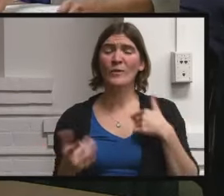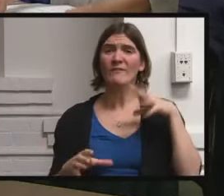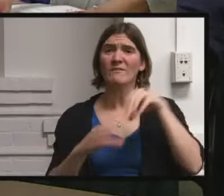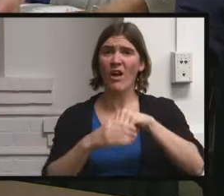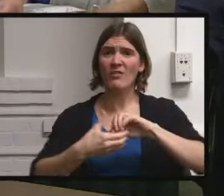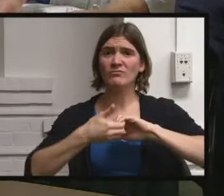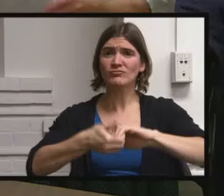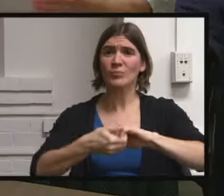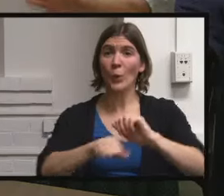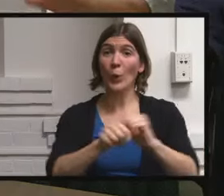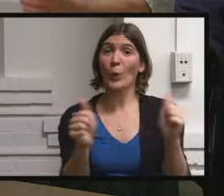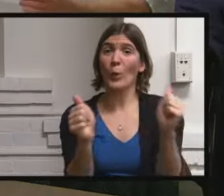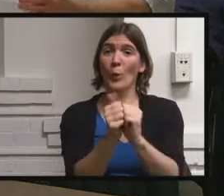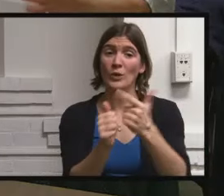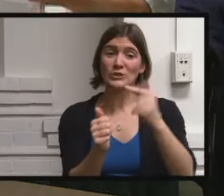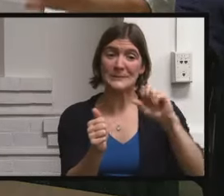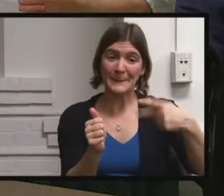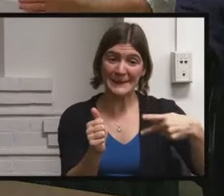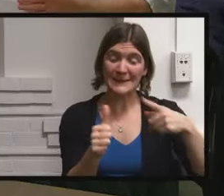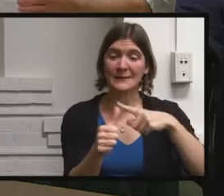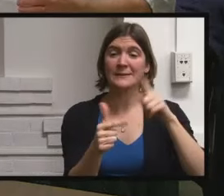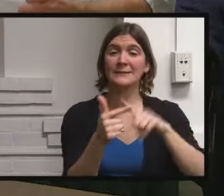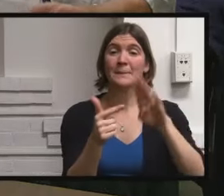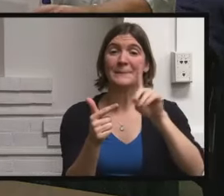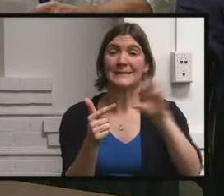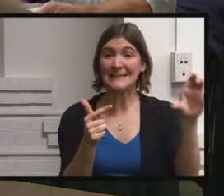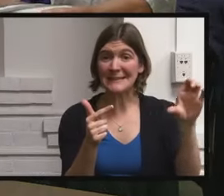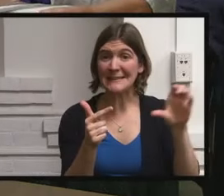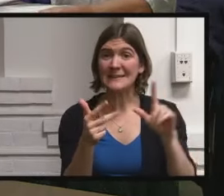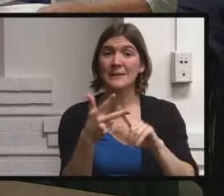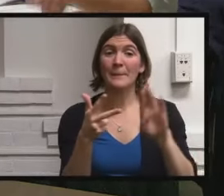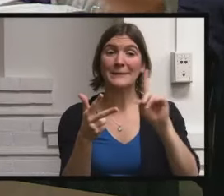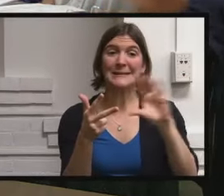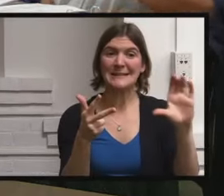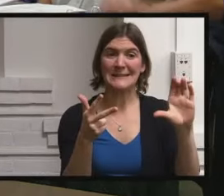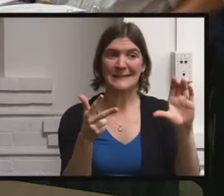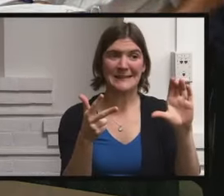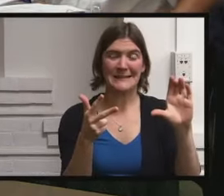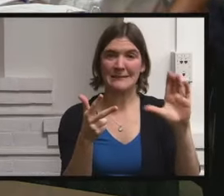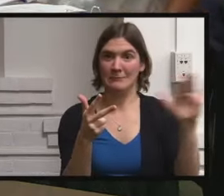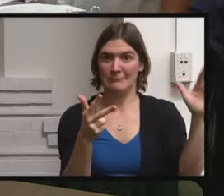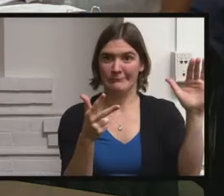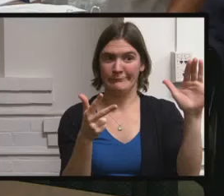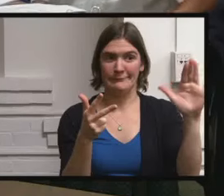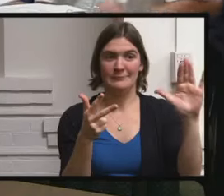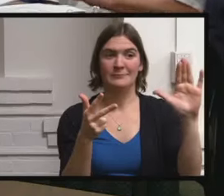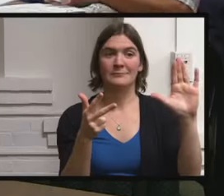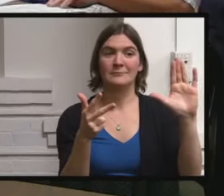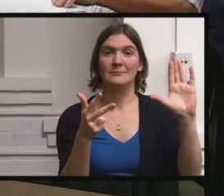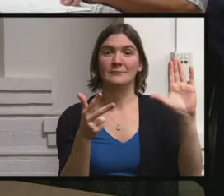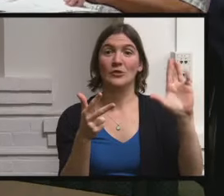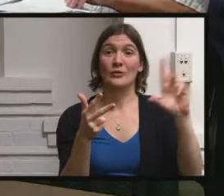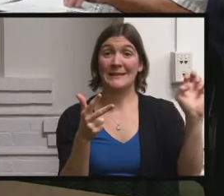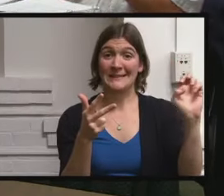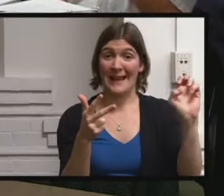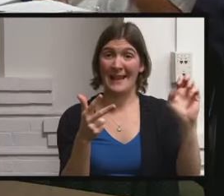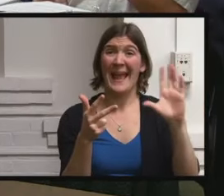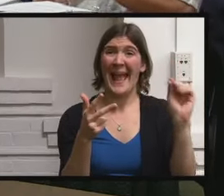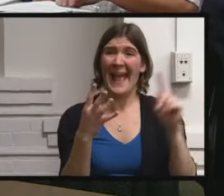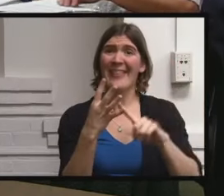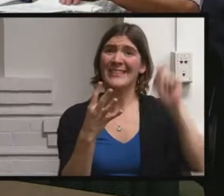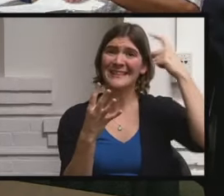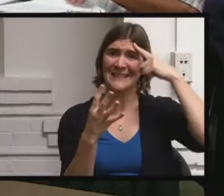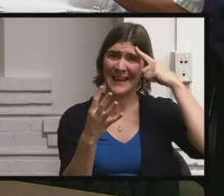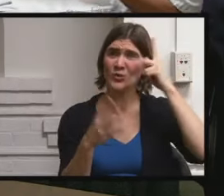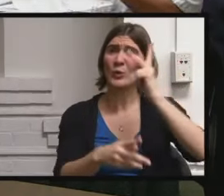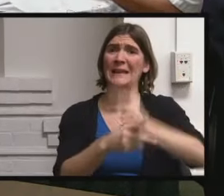participate in a collaborative way with BDCC and with the state to keep GS